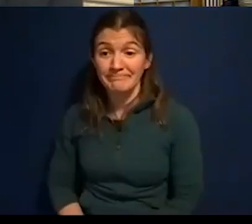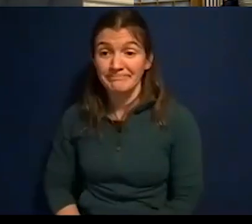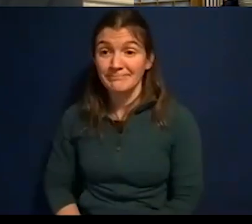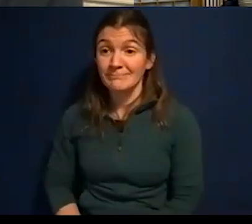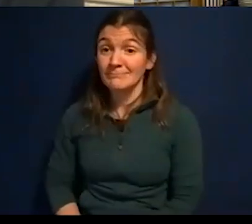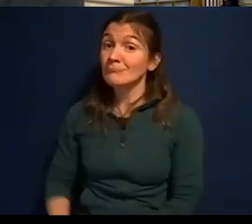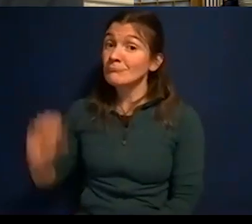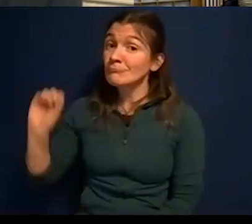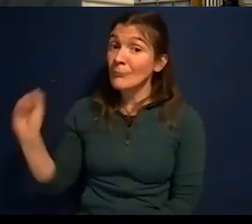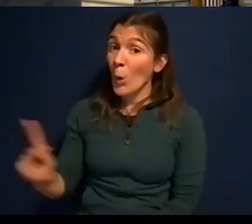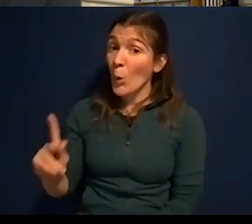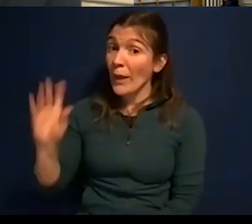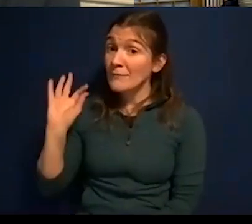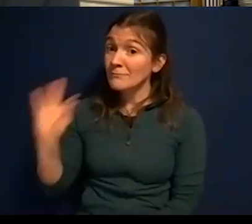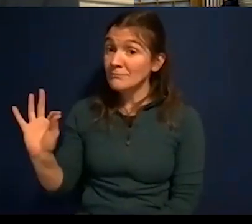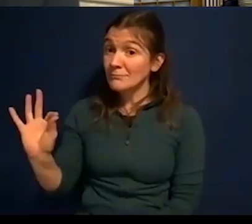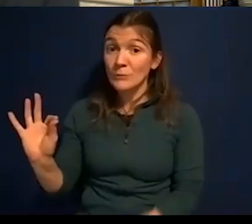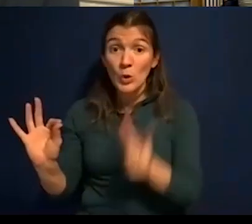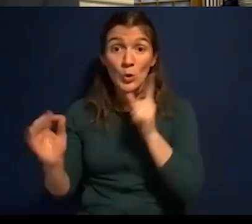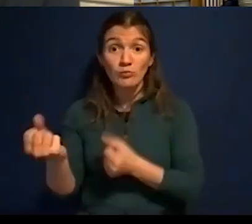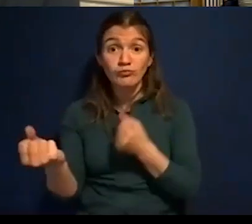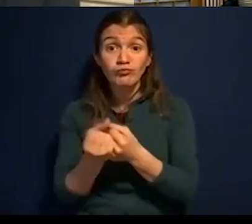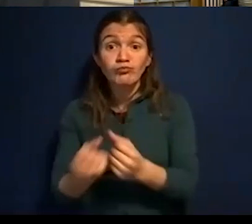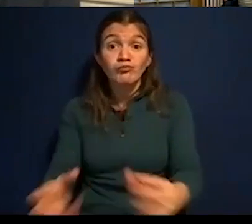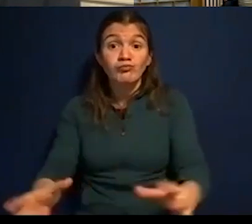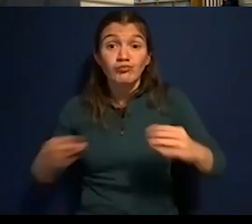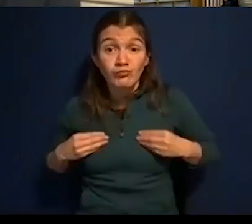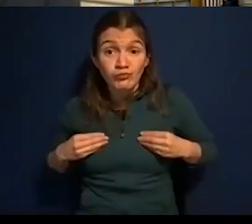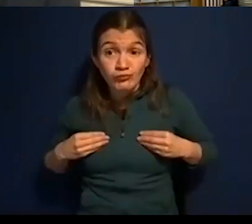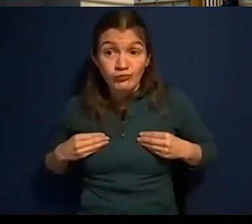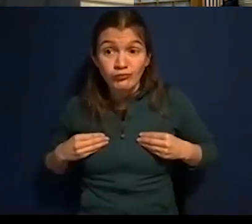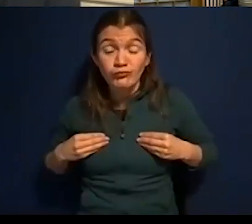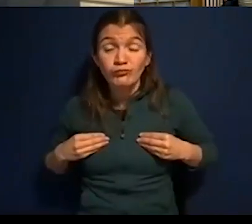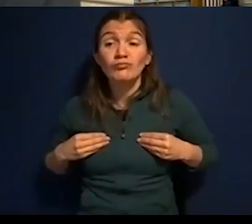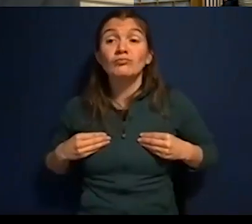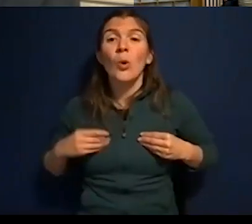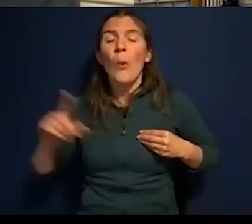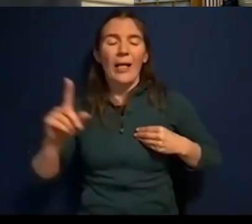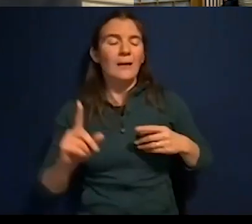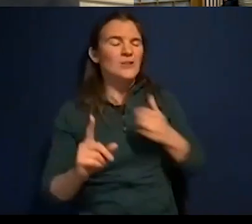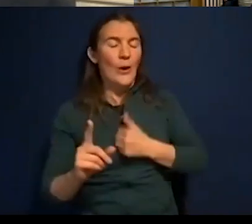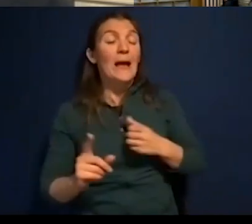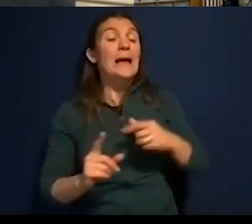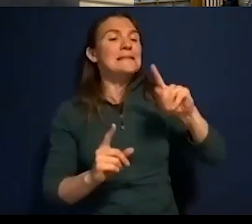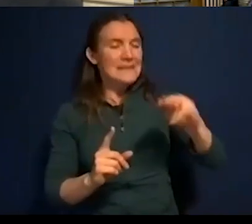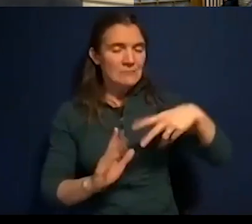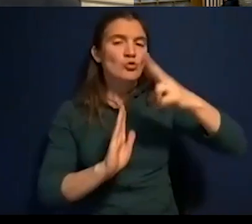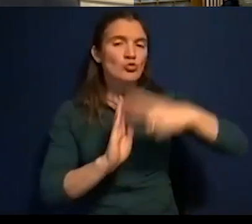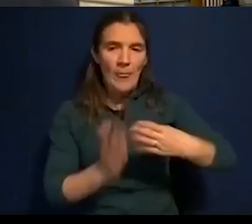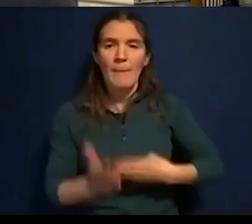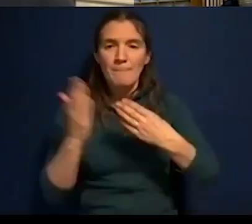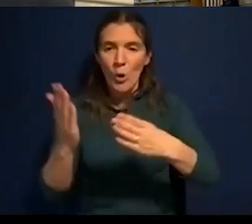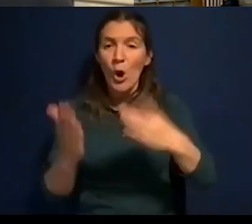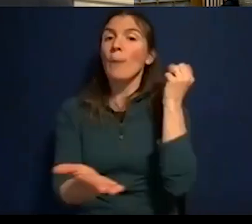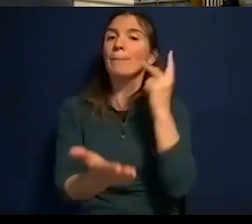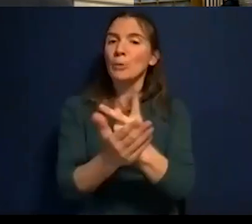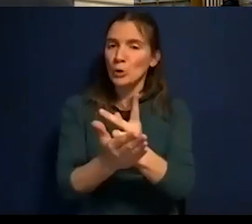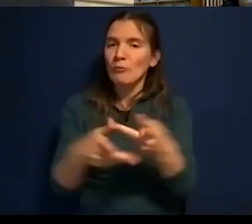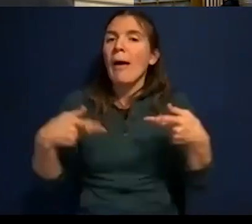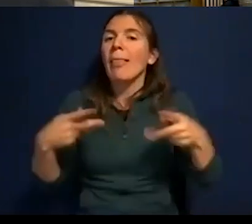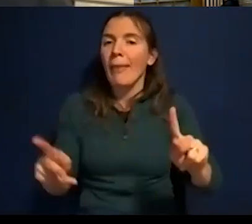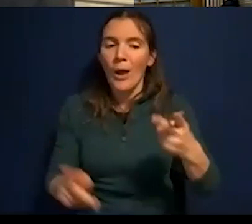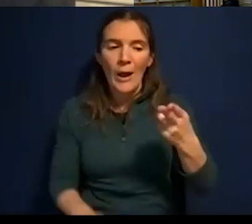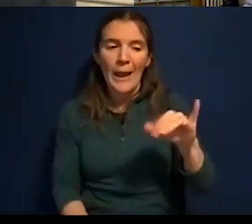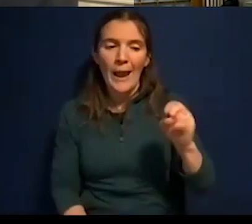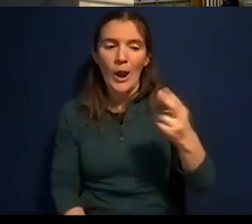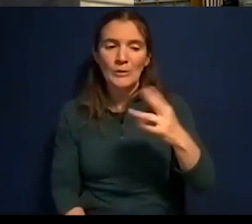All right. All in favor of, Tim has made a motion to approve allowing Harris